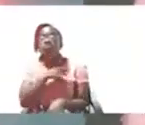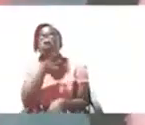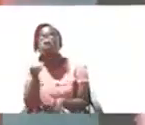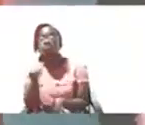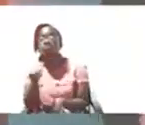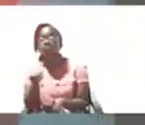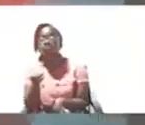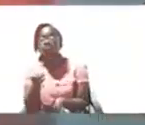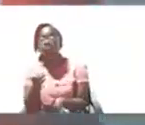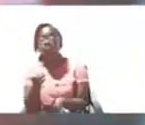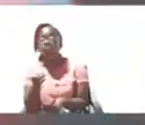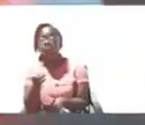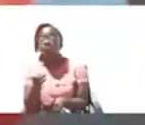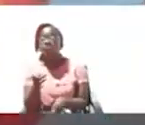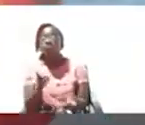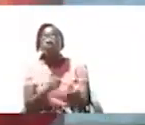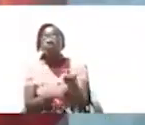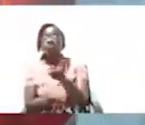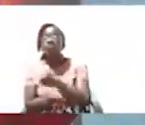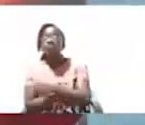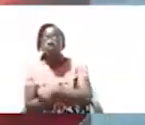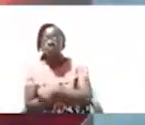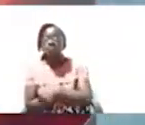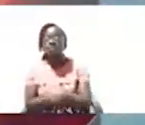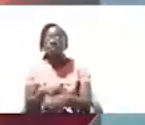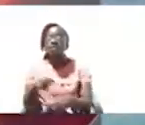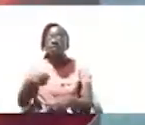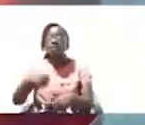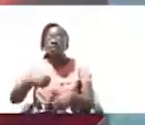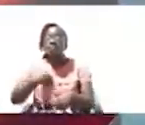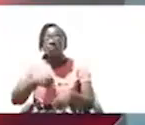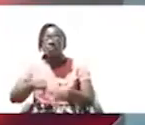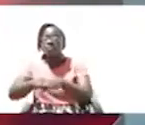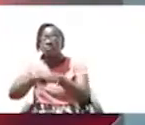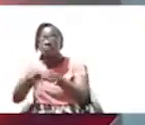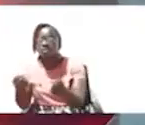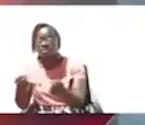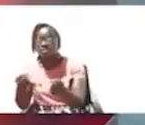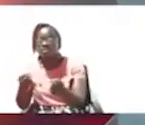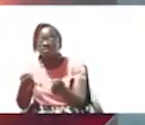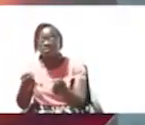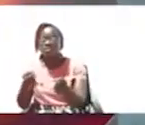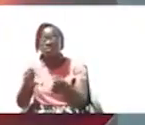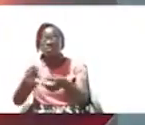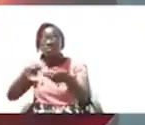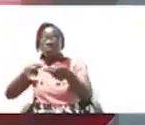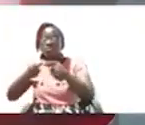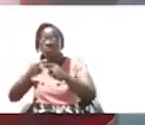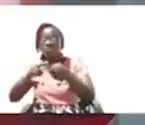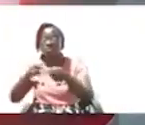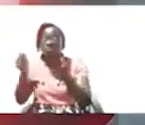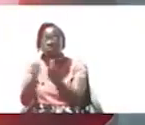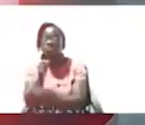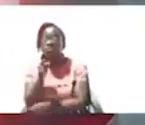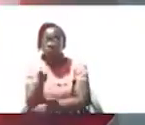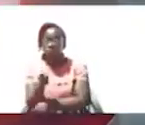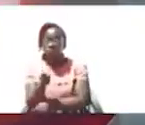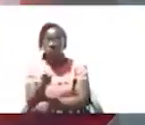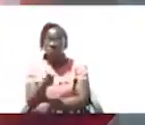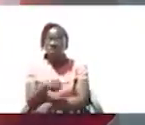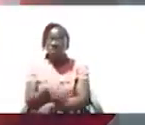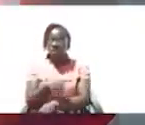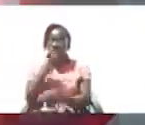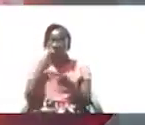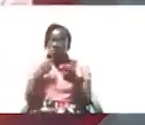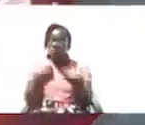Today we've ended ties. And say, ah, sir. Then I said, really? Yendiya. We have really